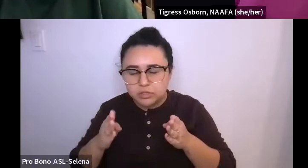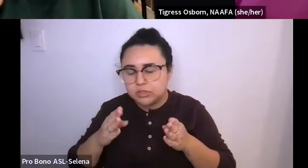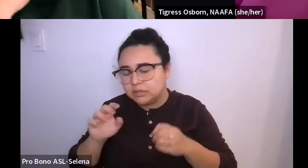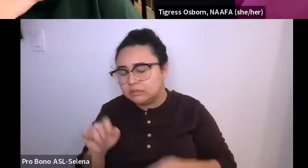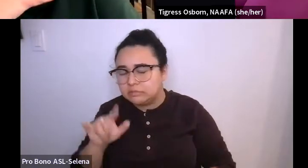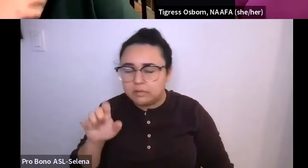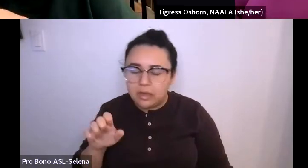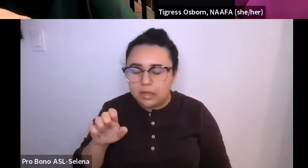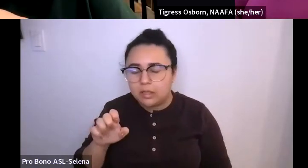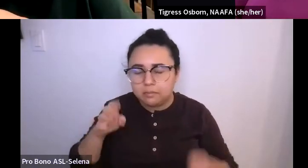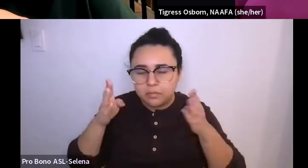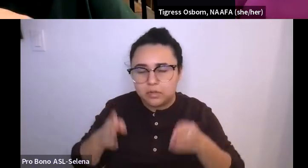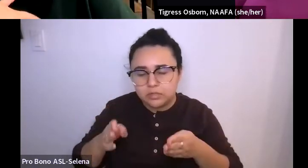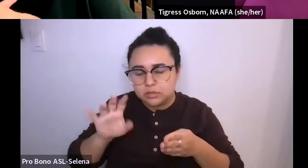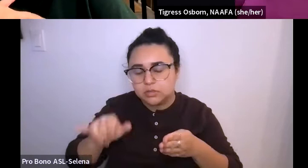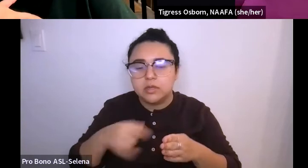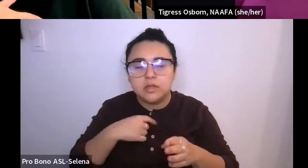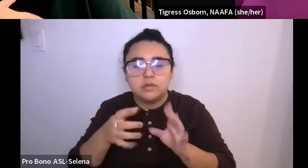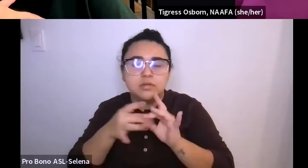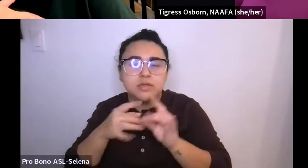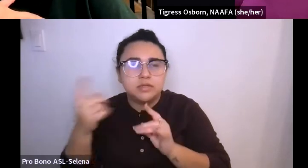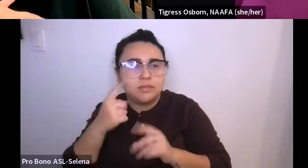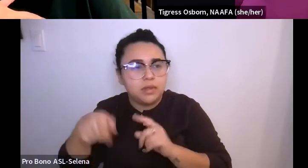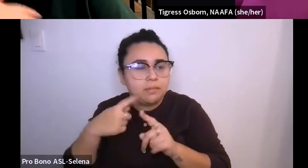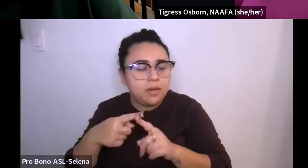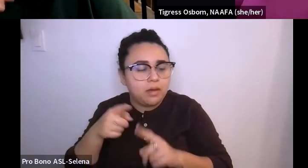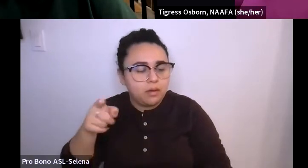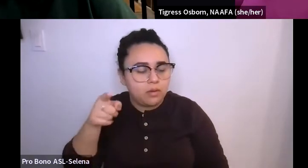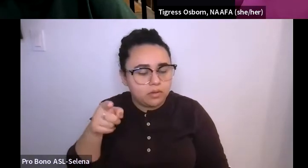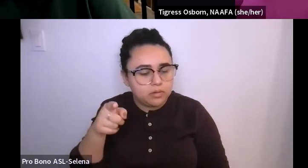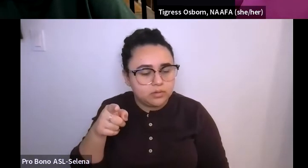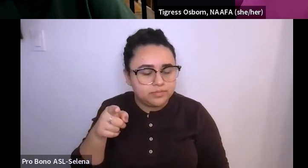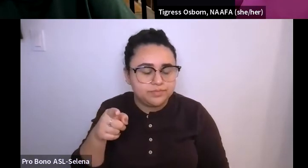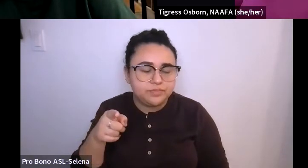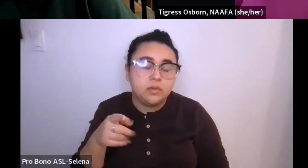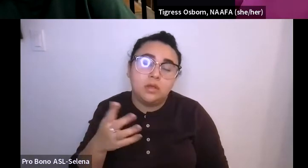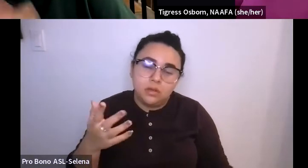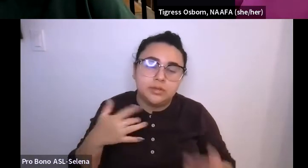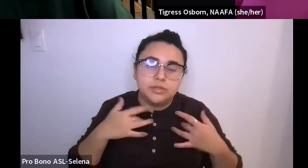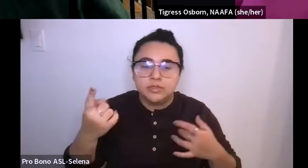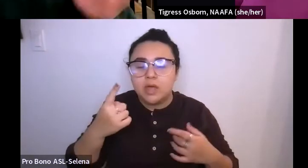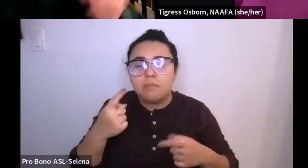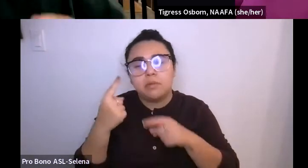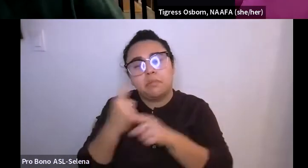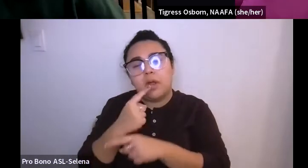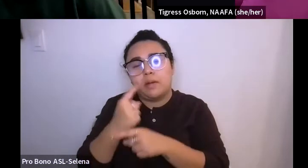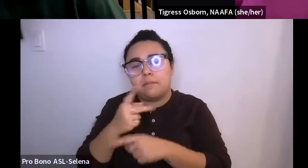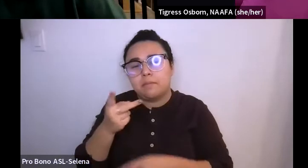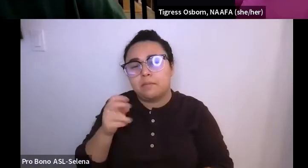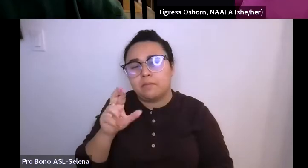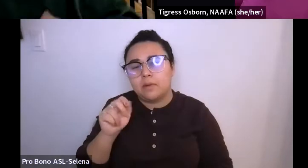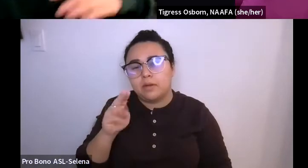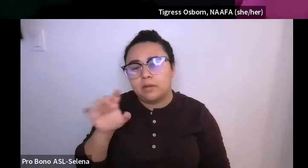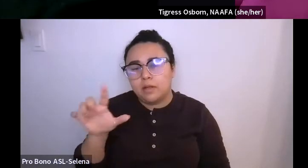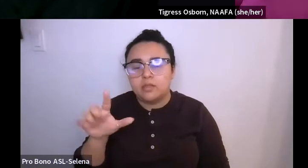those, was saying something about, it's usually something practical, you know, like, oh, we'll get you a new